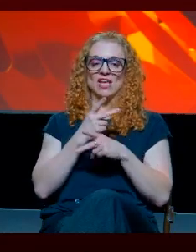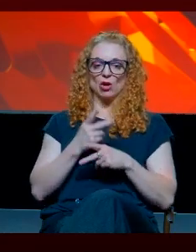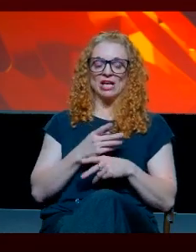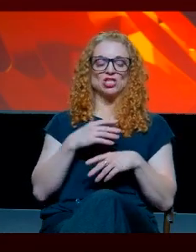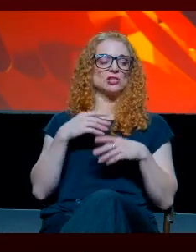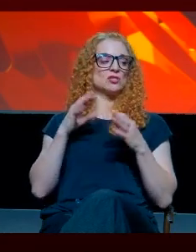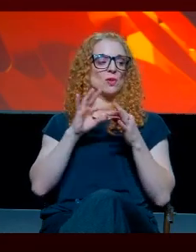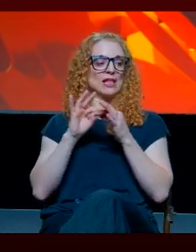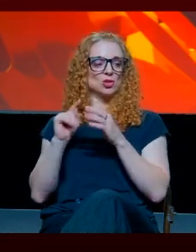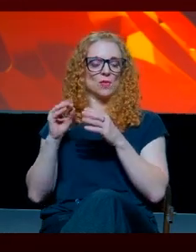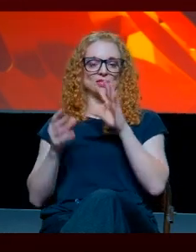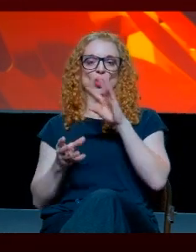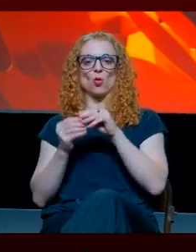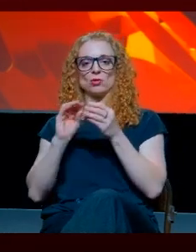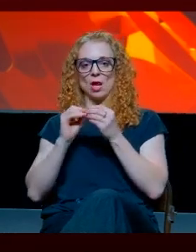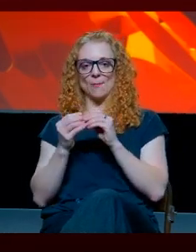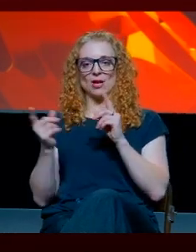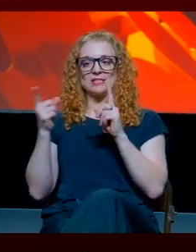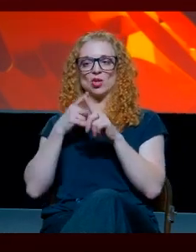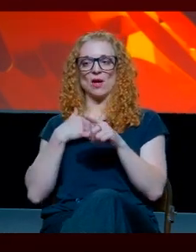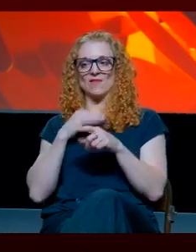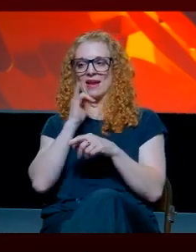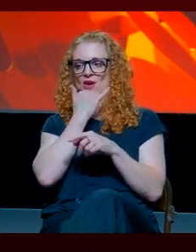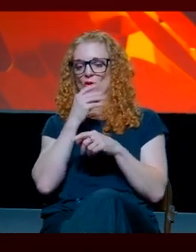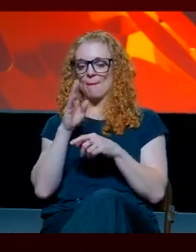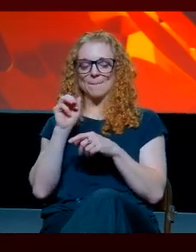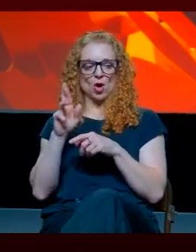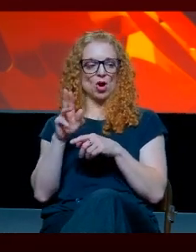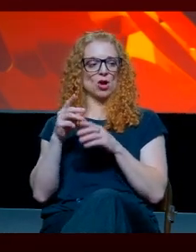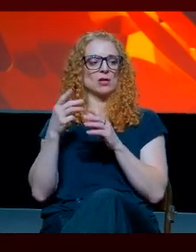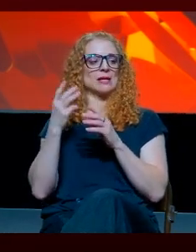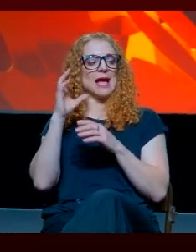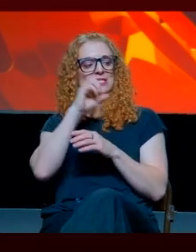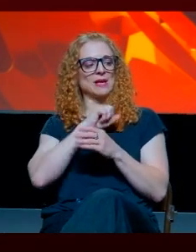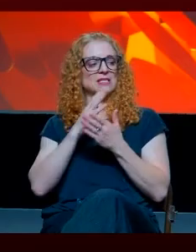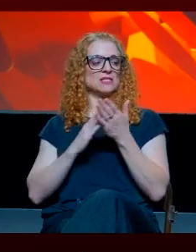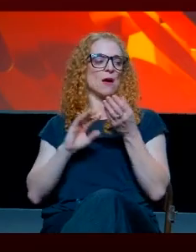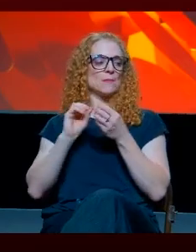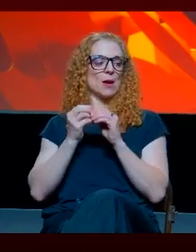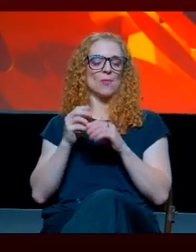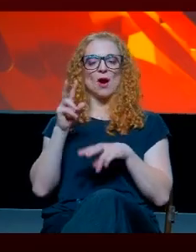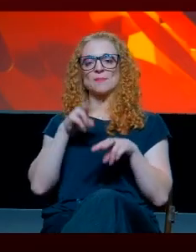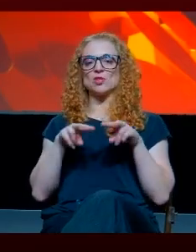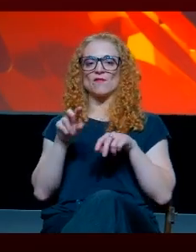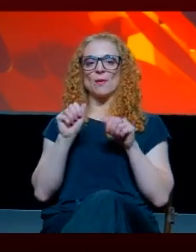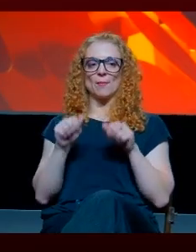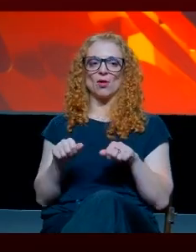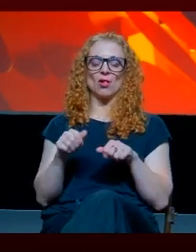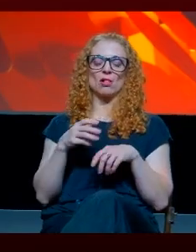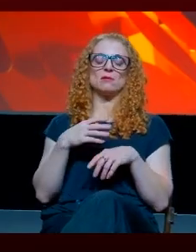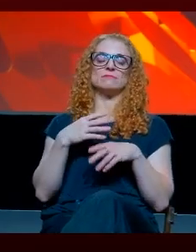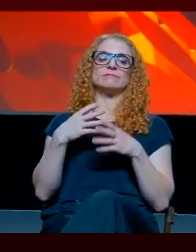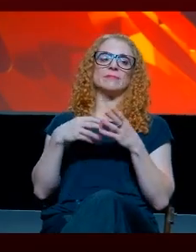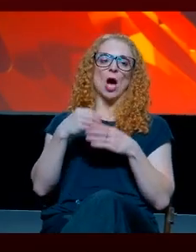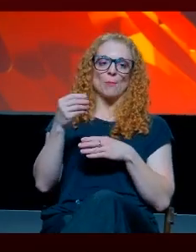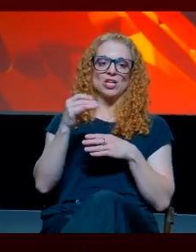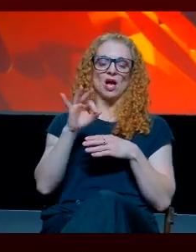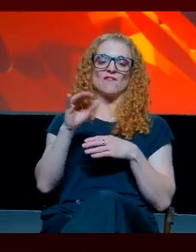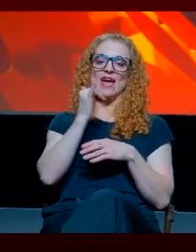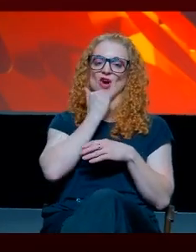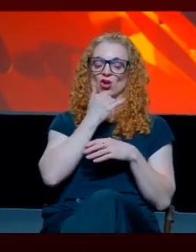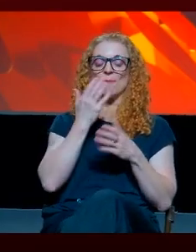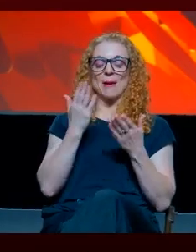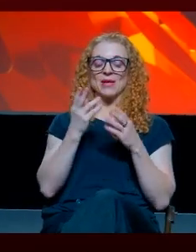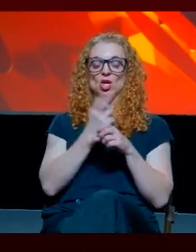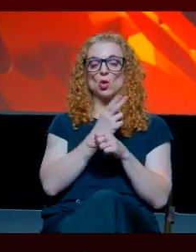the total number, until you get to an error bar of estimating some quantity, some observable, and I've plotted the error. You may use a lot before